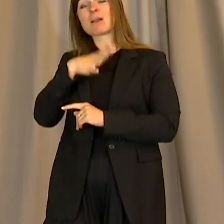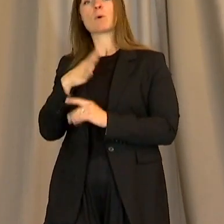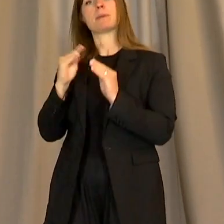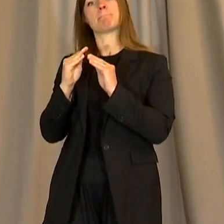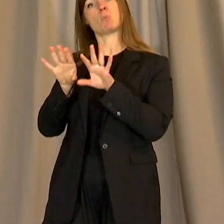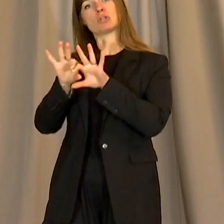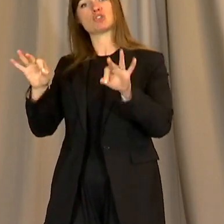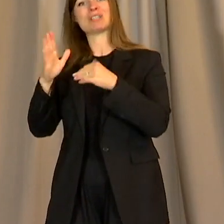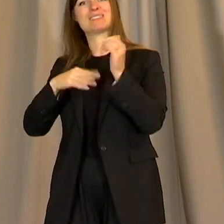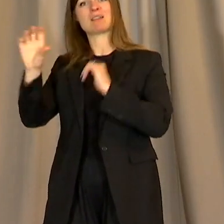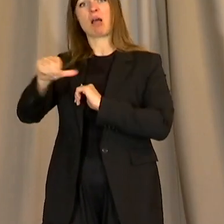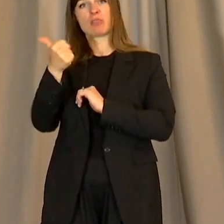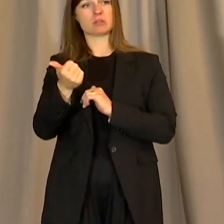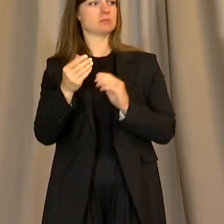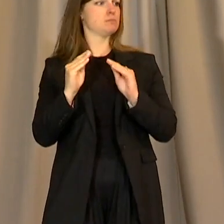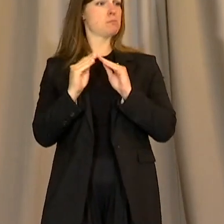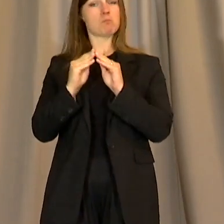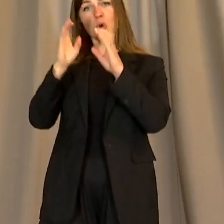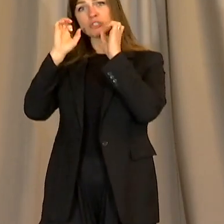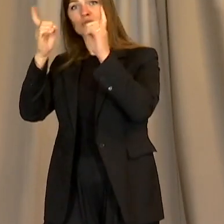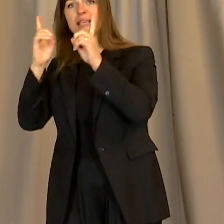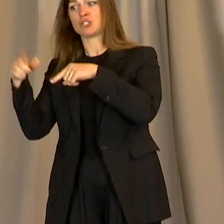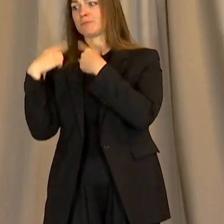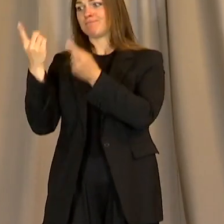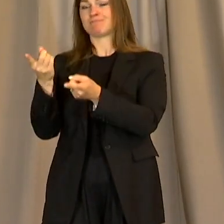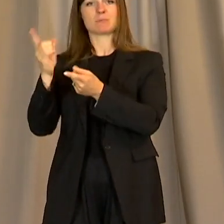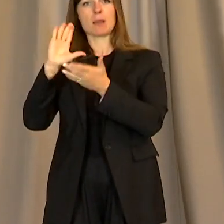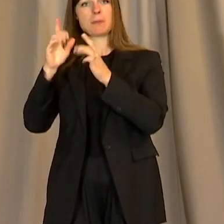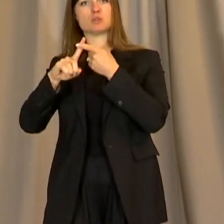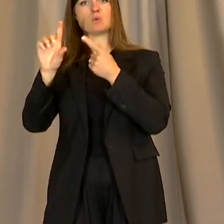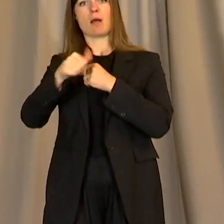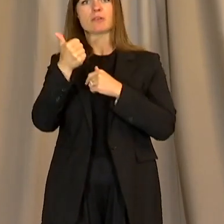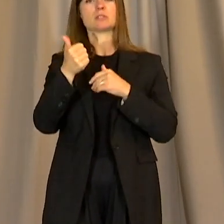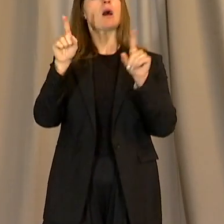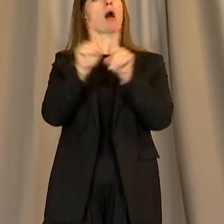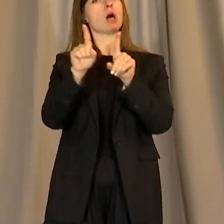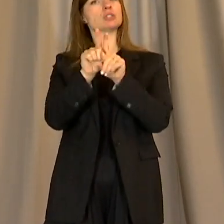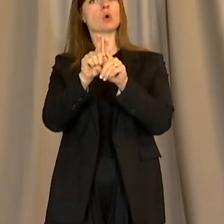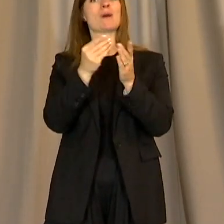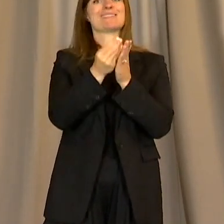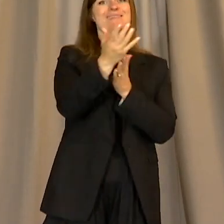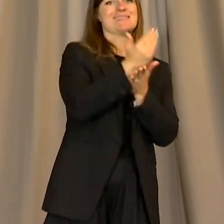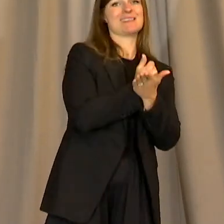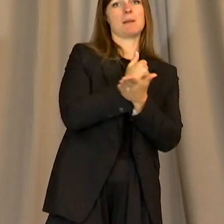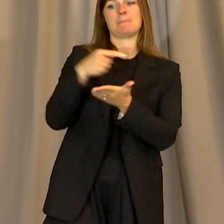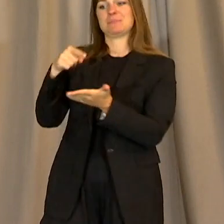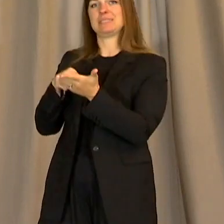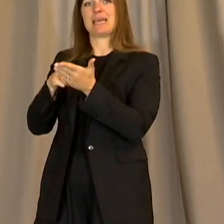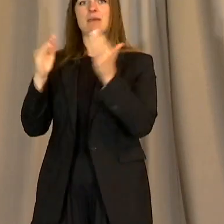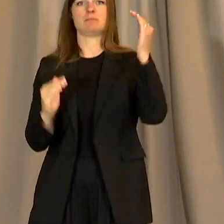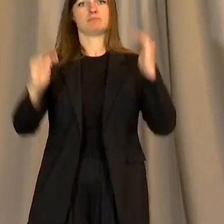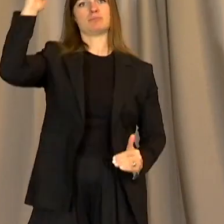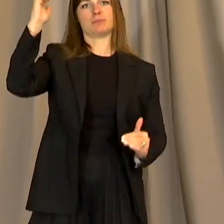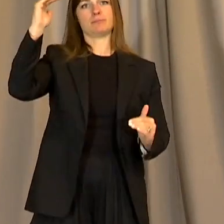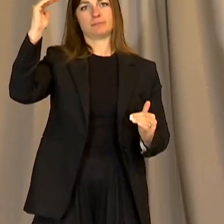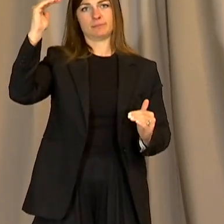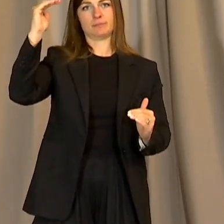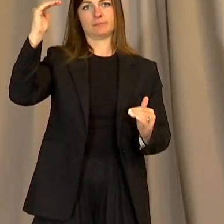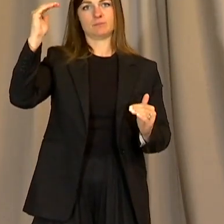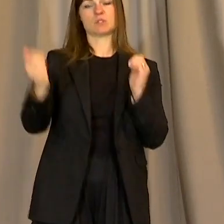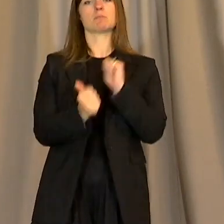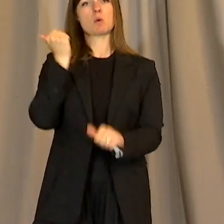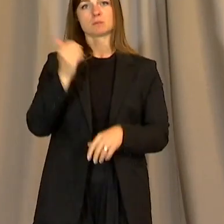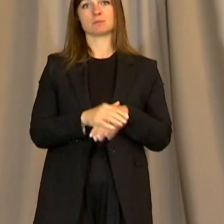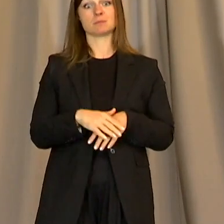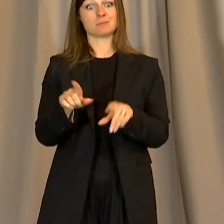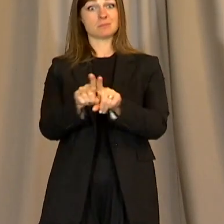We have more education than anyone else. We also have the highest debt to income ratio. We're also the last to be